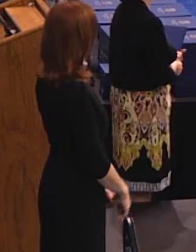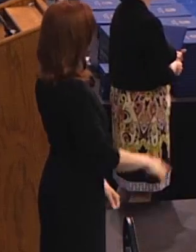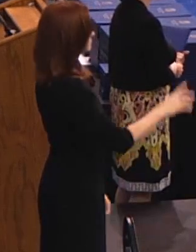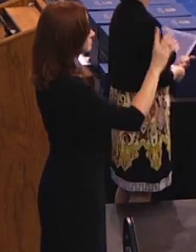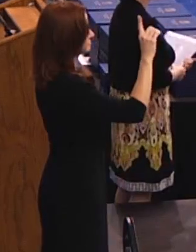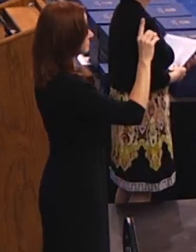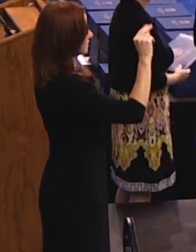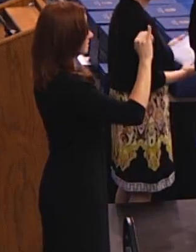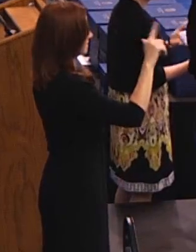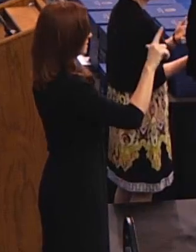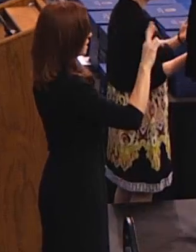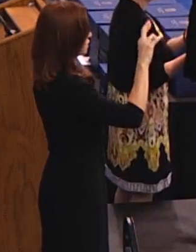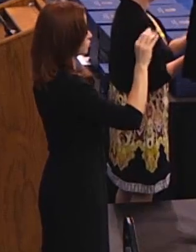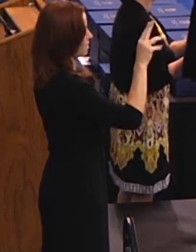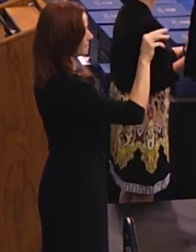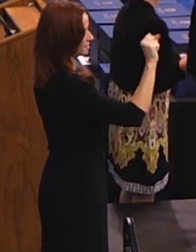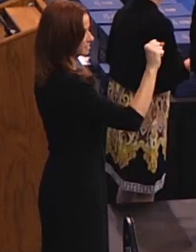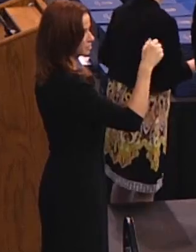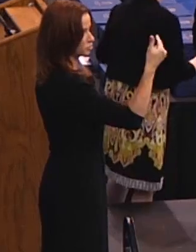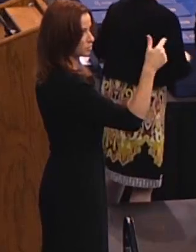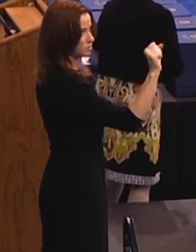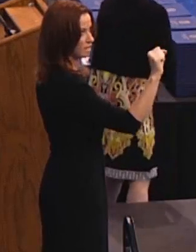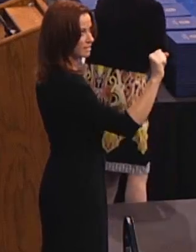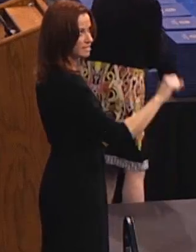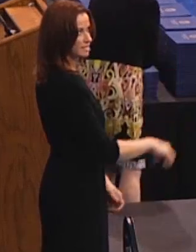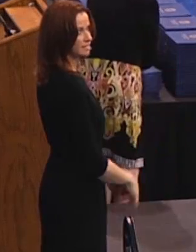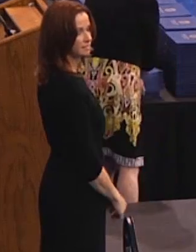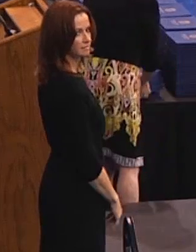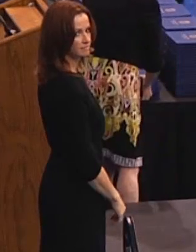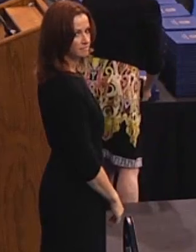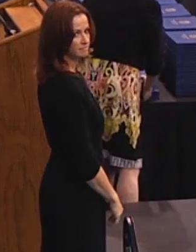Danielle Ray Roberts, General Studies.